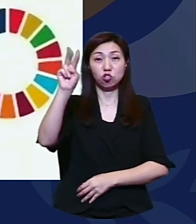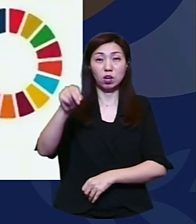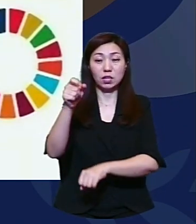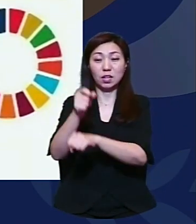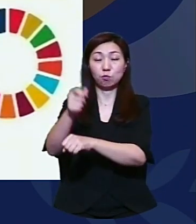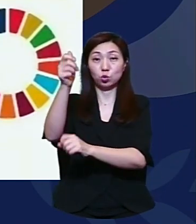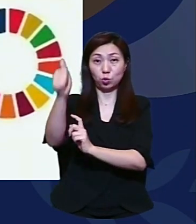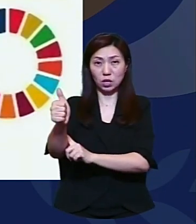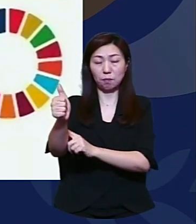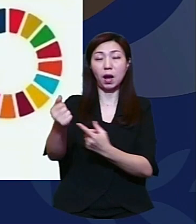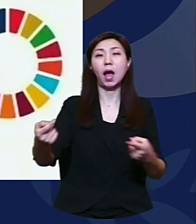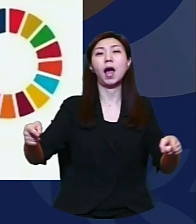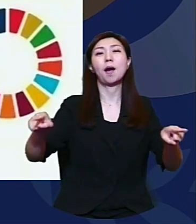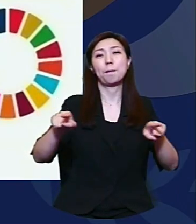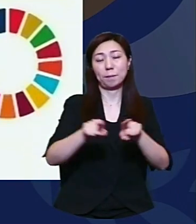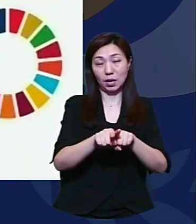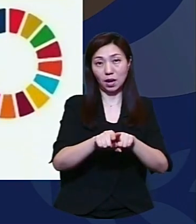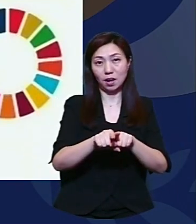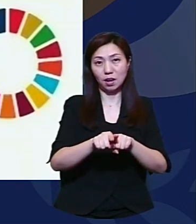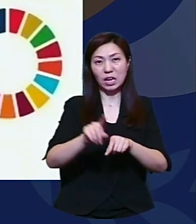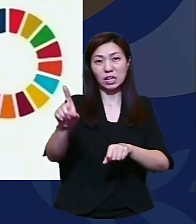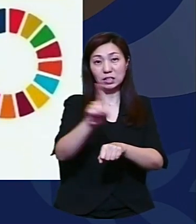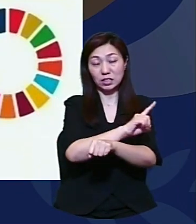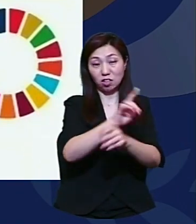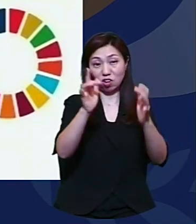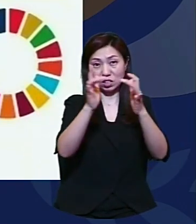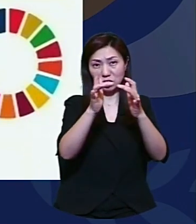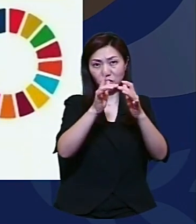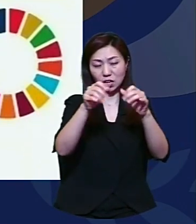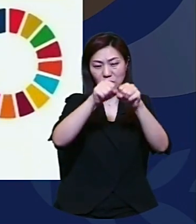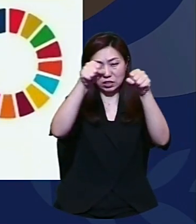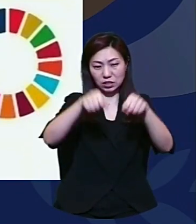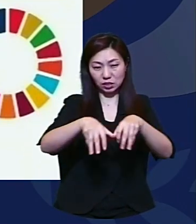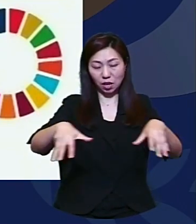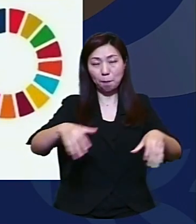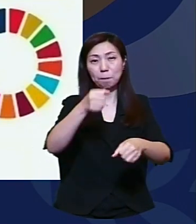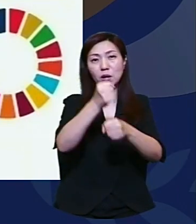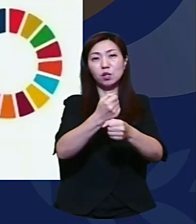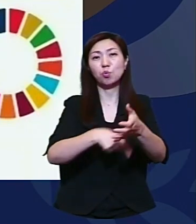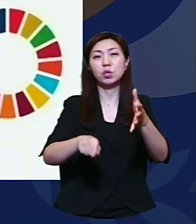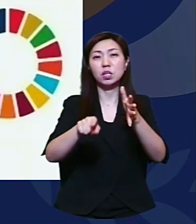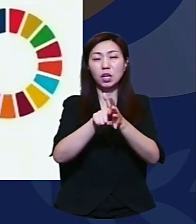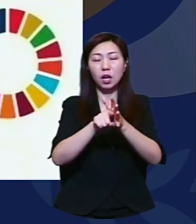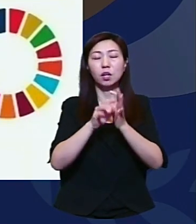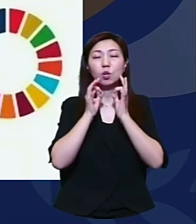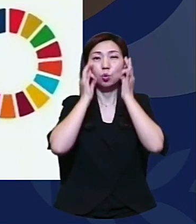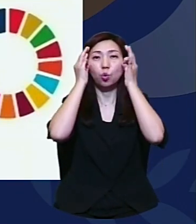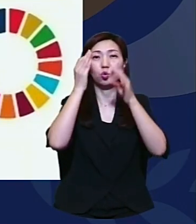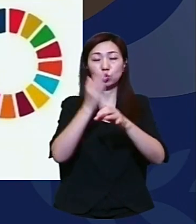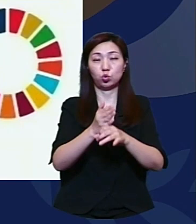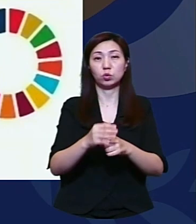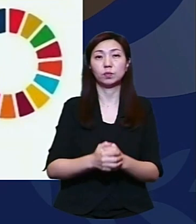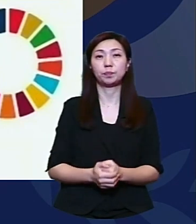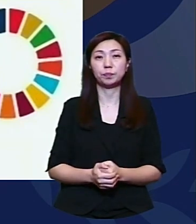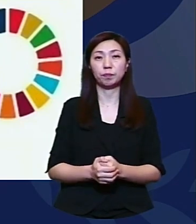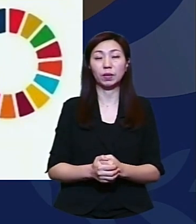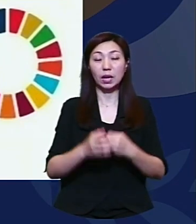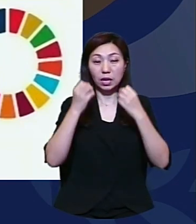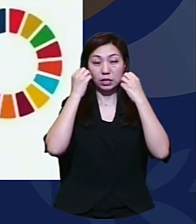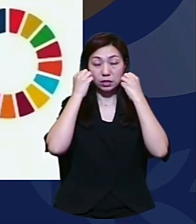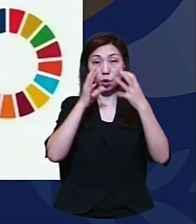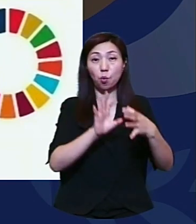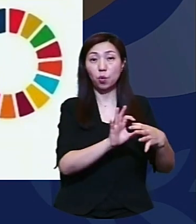digital cooperation. We've been proud to set up a new joint facility for digital capacity development together